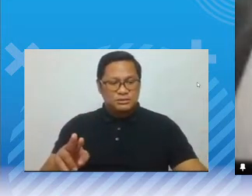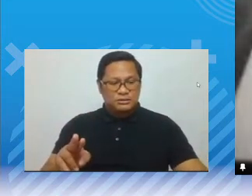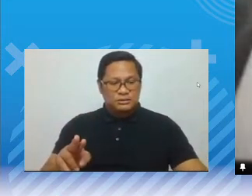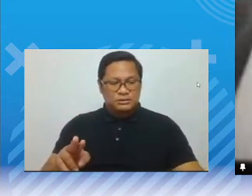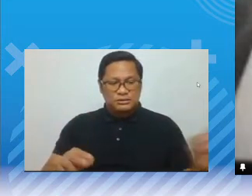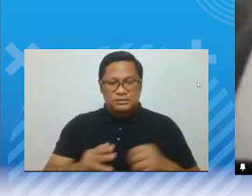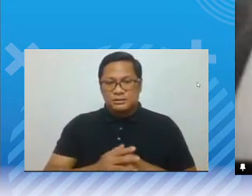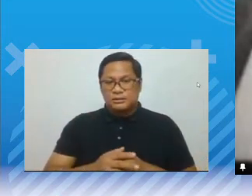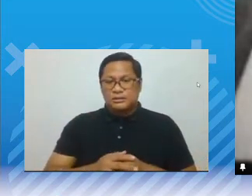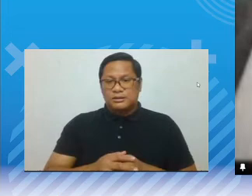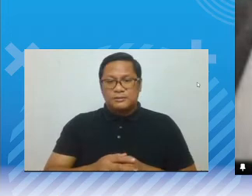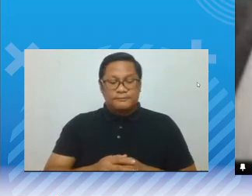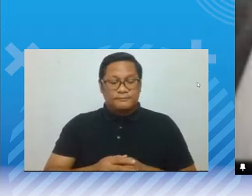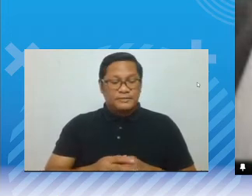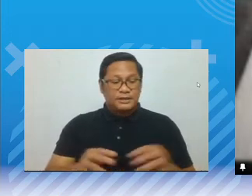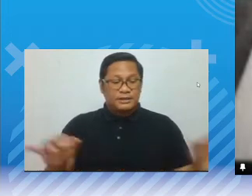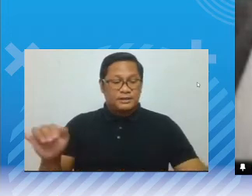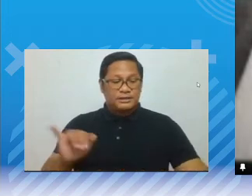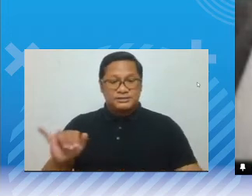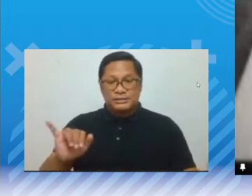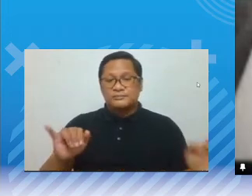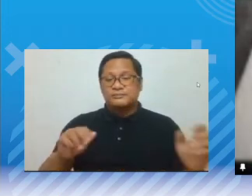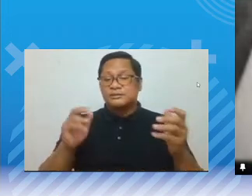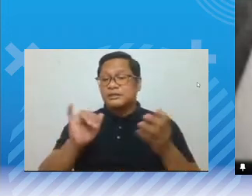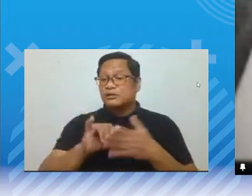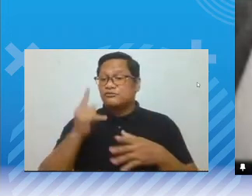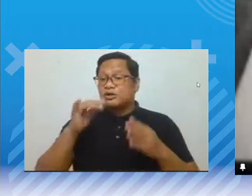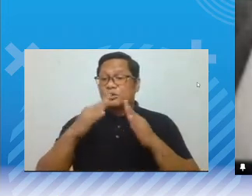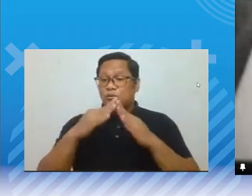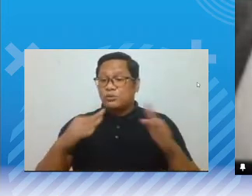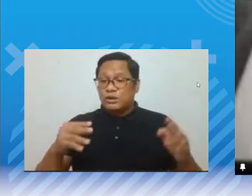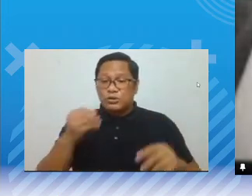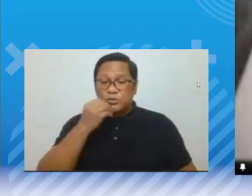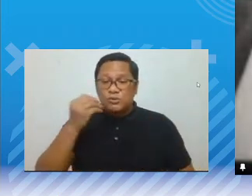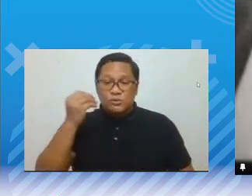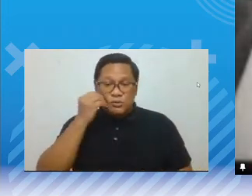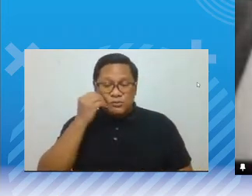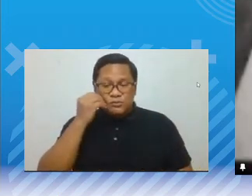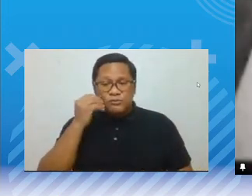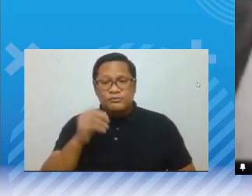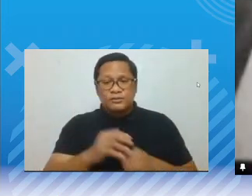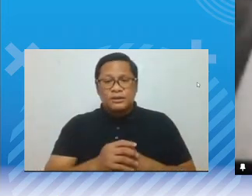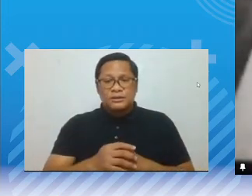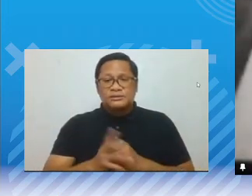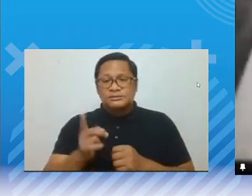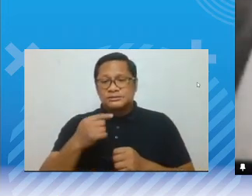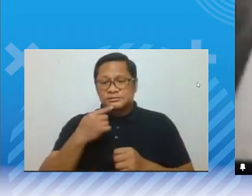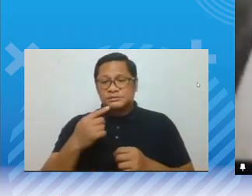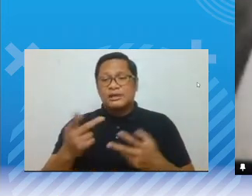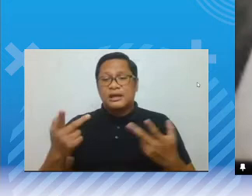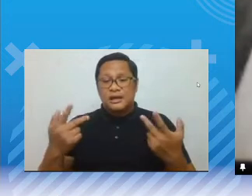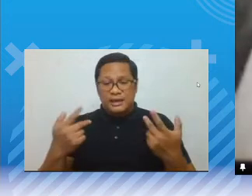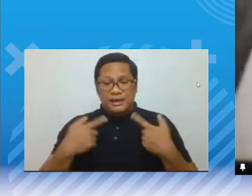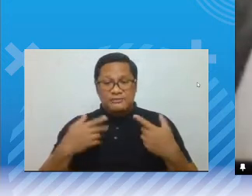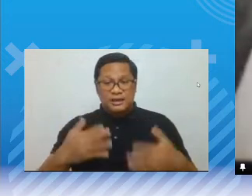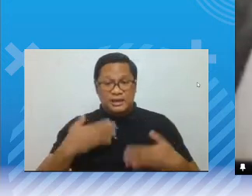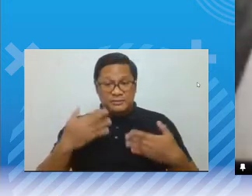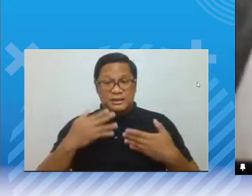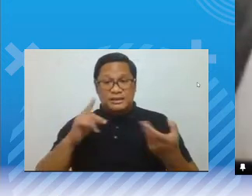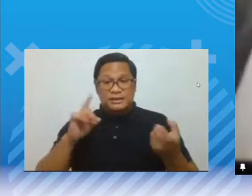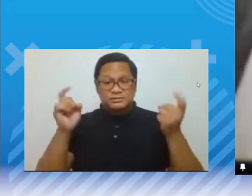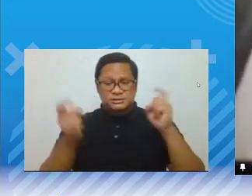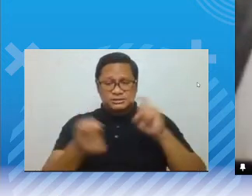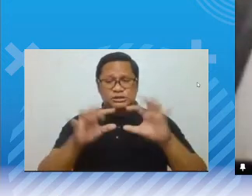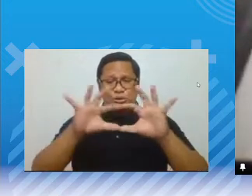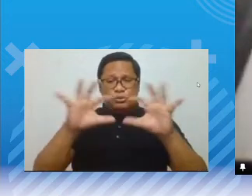And so that's it. The work from home setup has really changed the world of